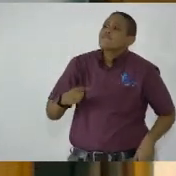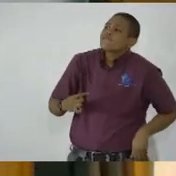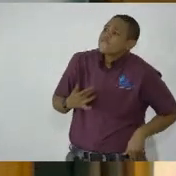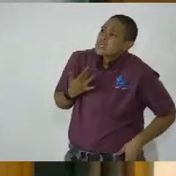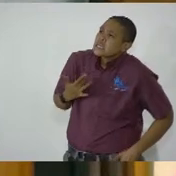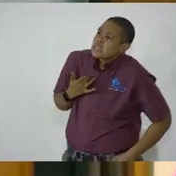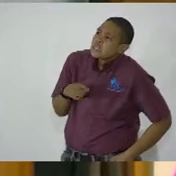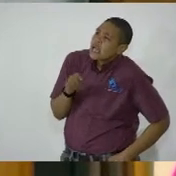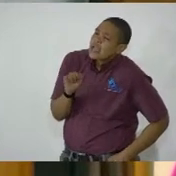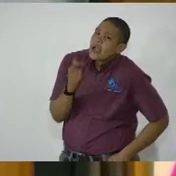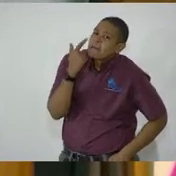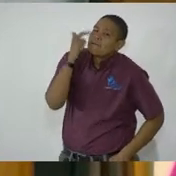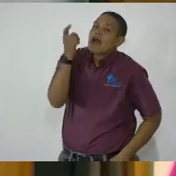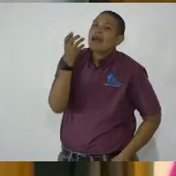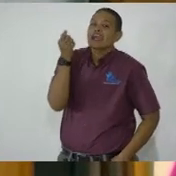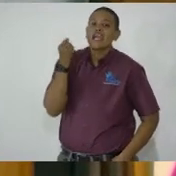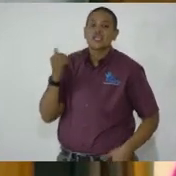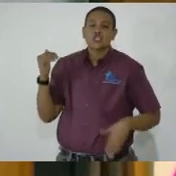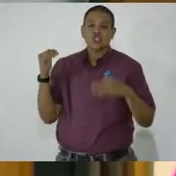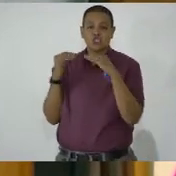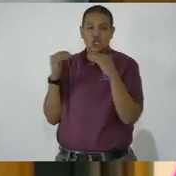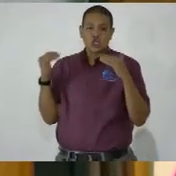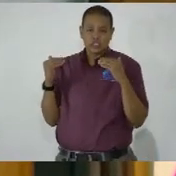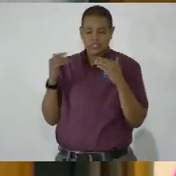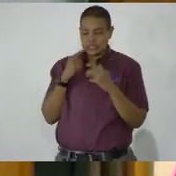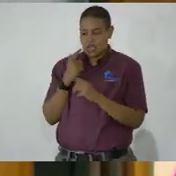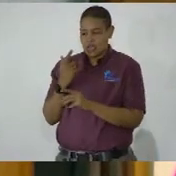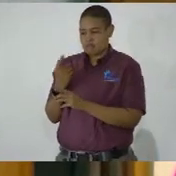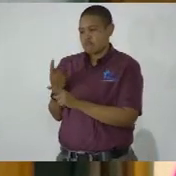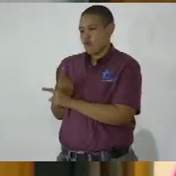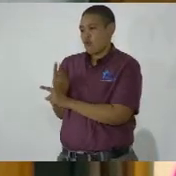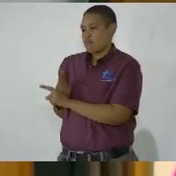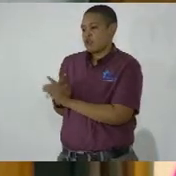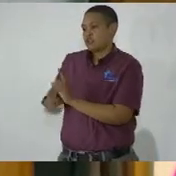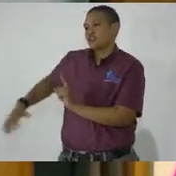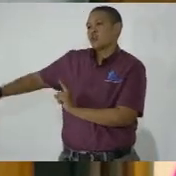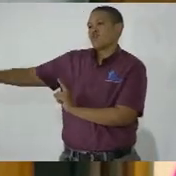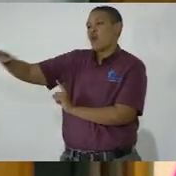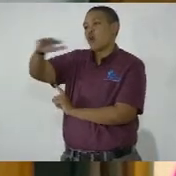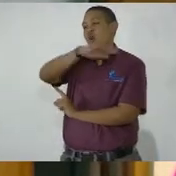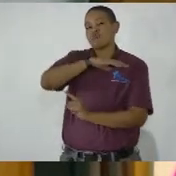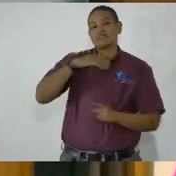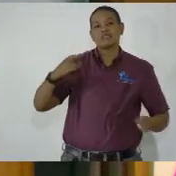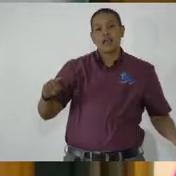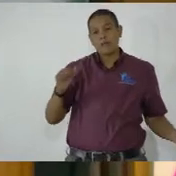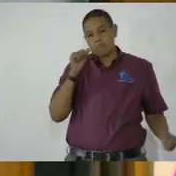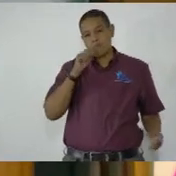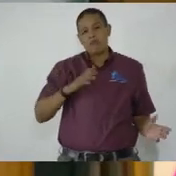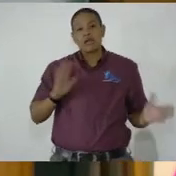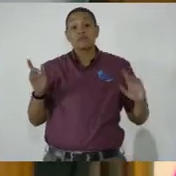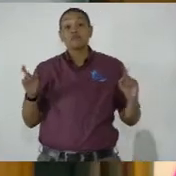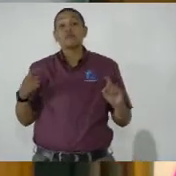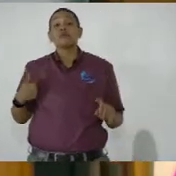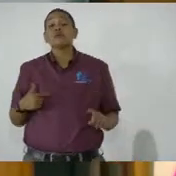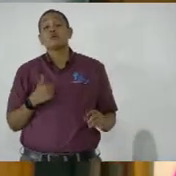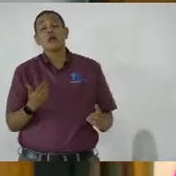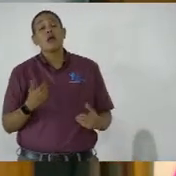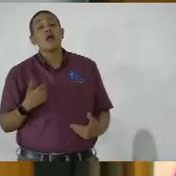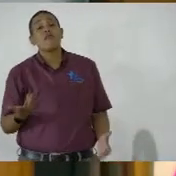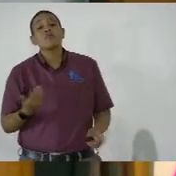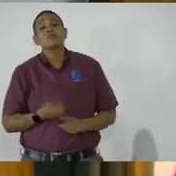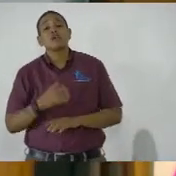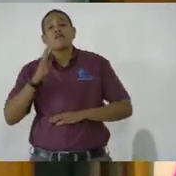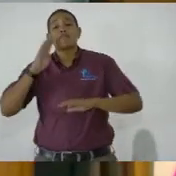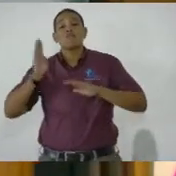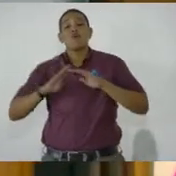they can get justice in appropriate surroundings. Madam Speaker, we had the